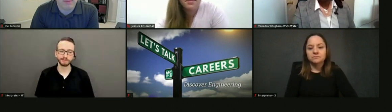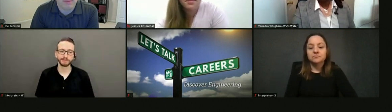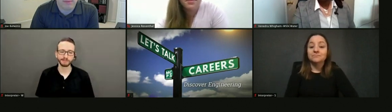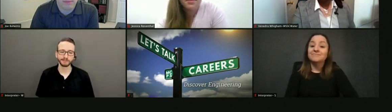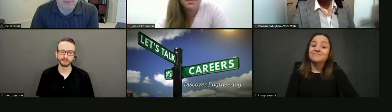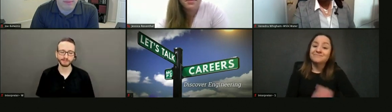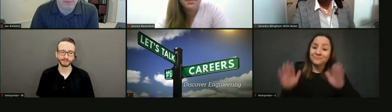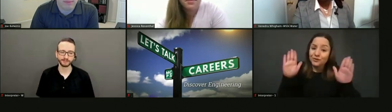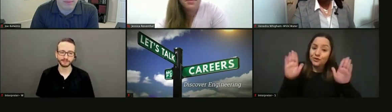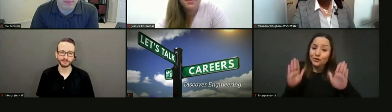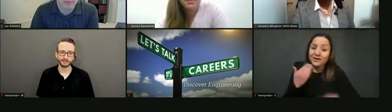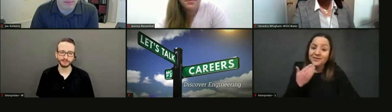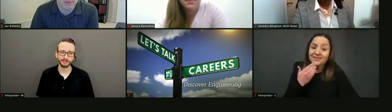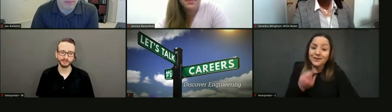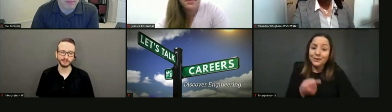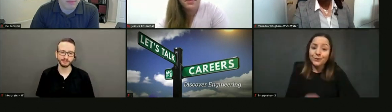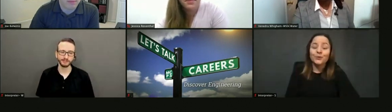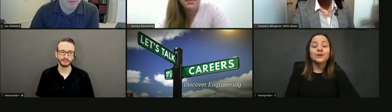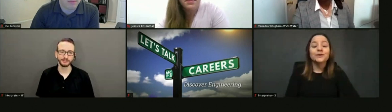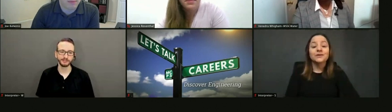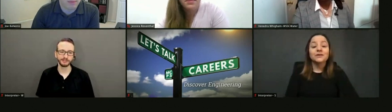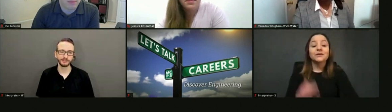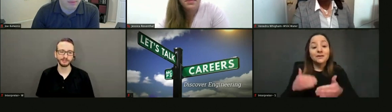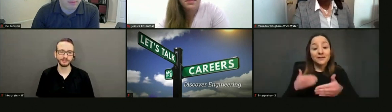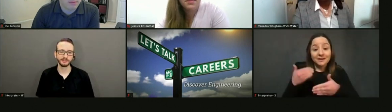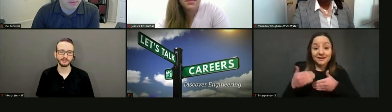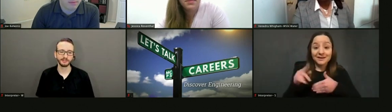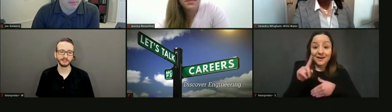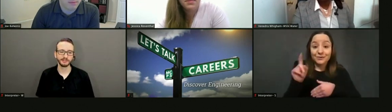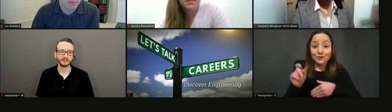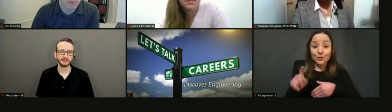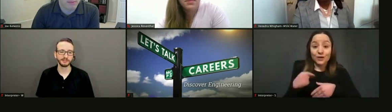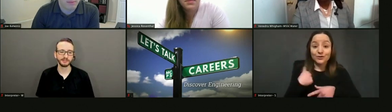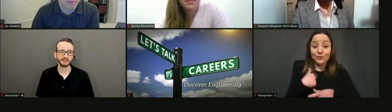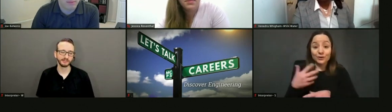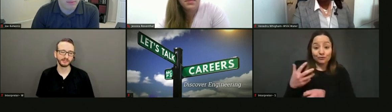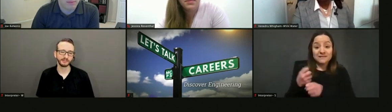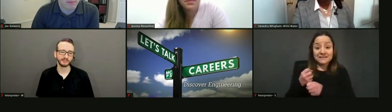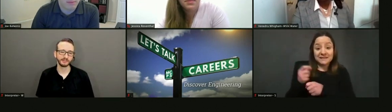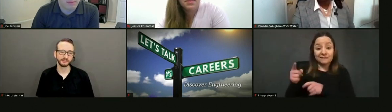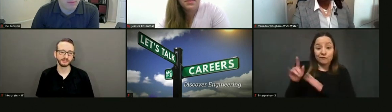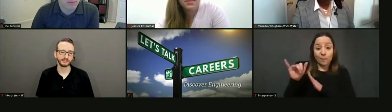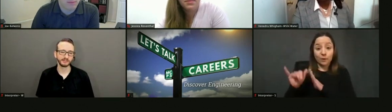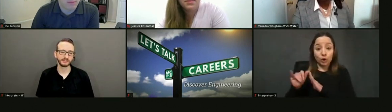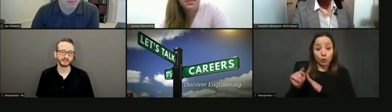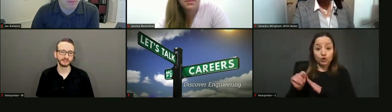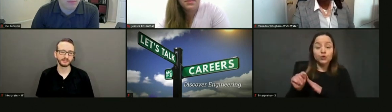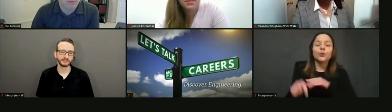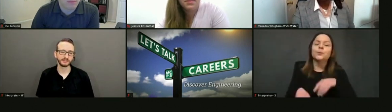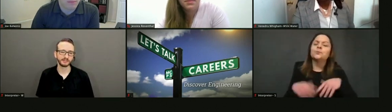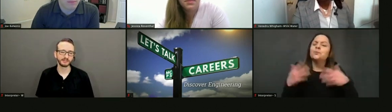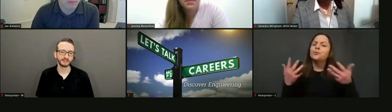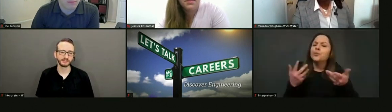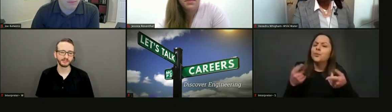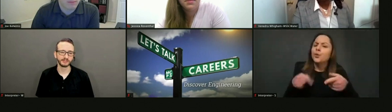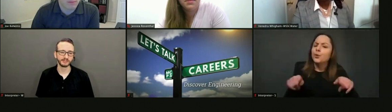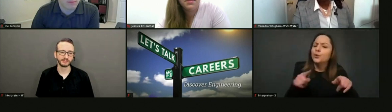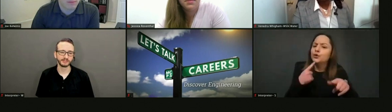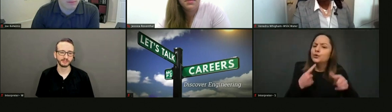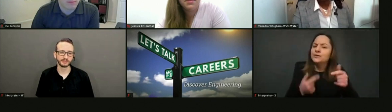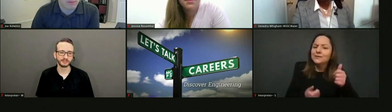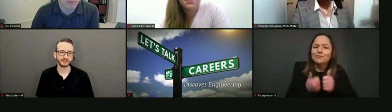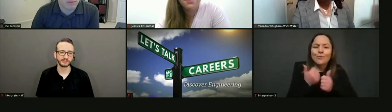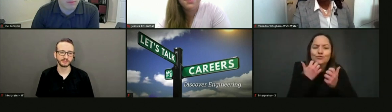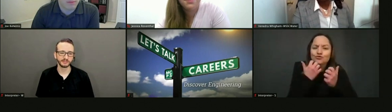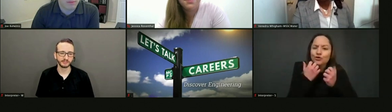Great. Thank you. And the next question we've actually received from YouTube. What would you say is the most rewarding thing